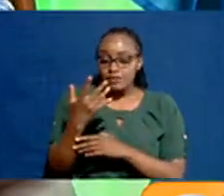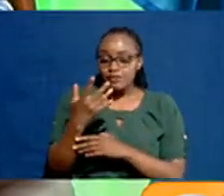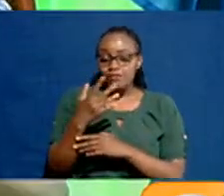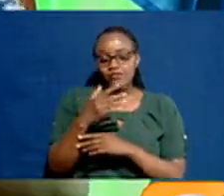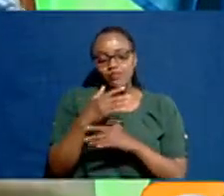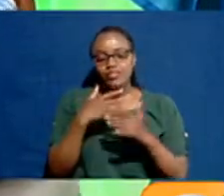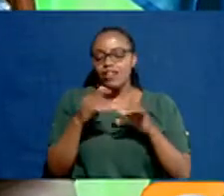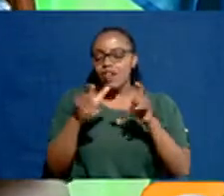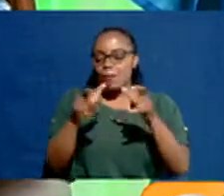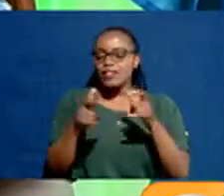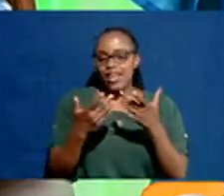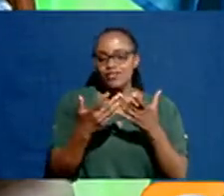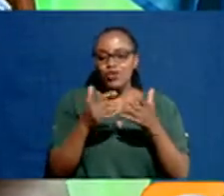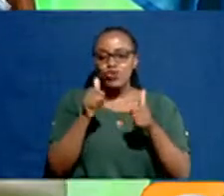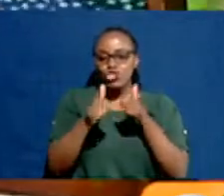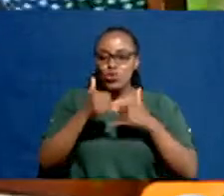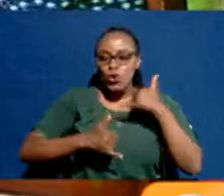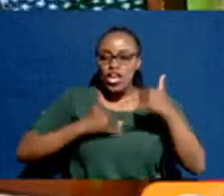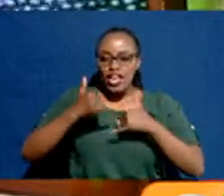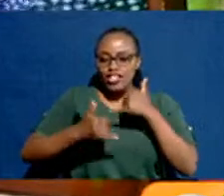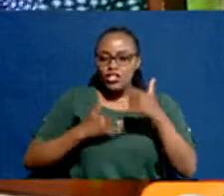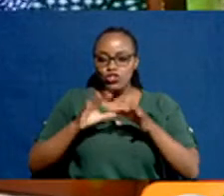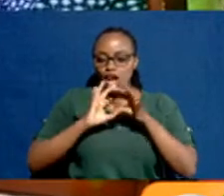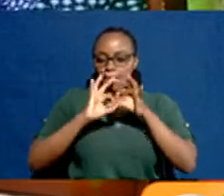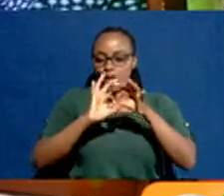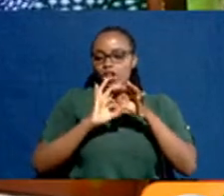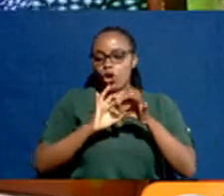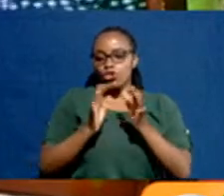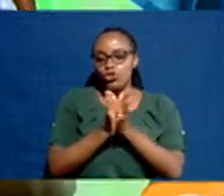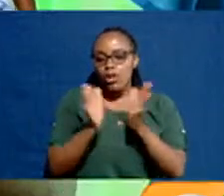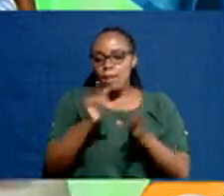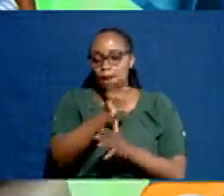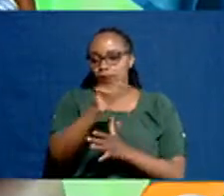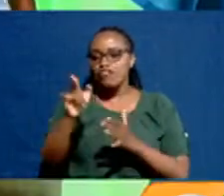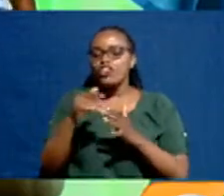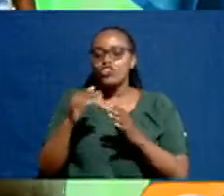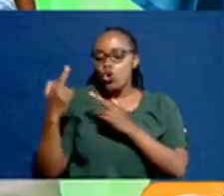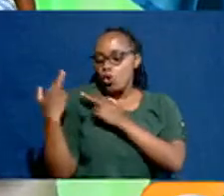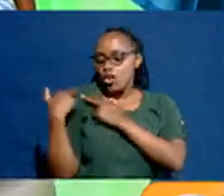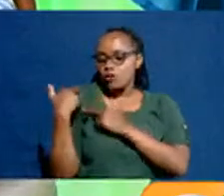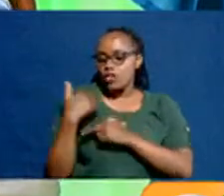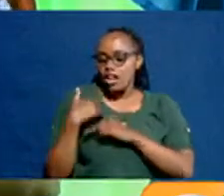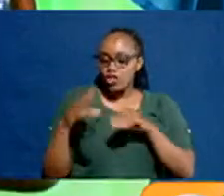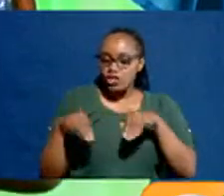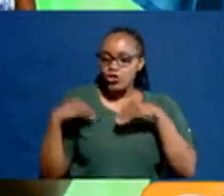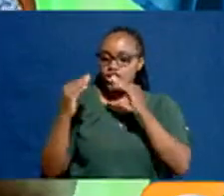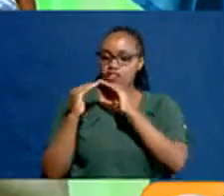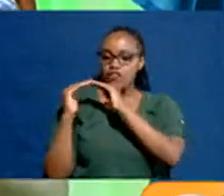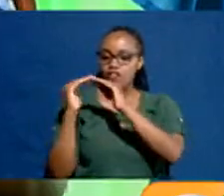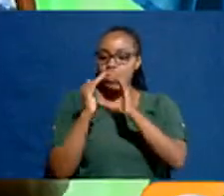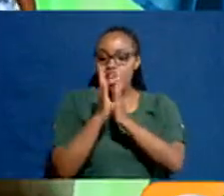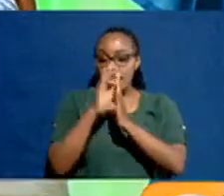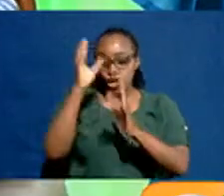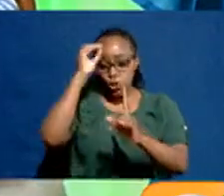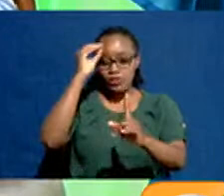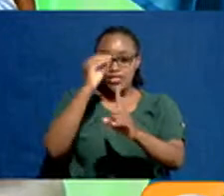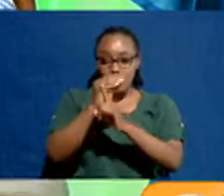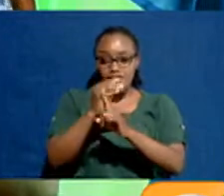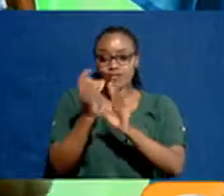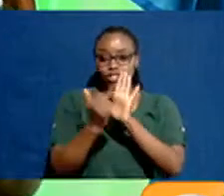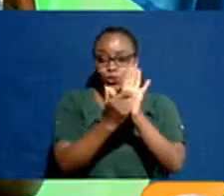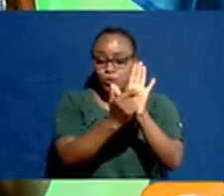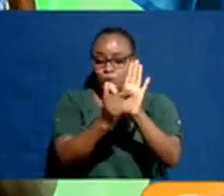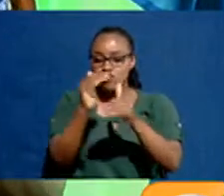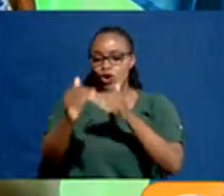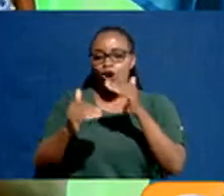enjoy belong to the public. Thank you. You have a responsibility to provide fair and objective coverage to